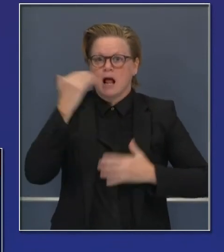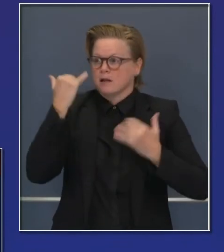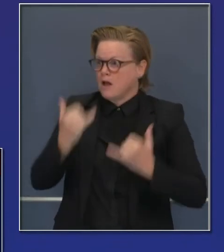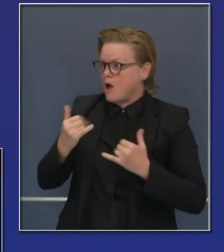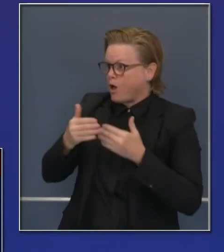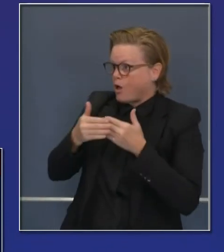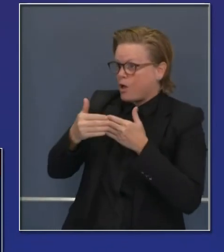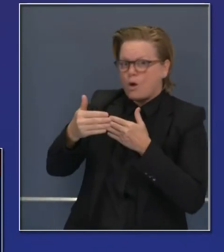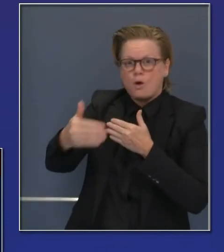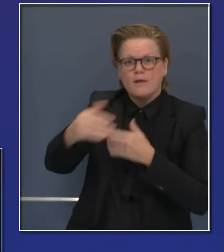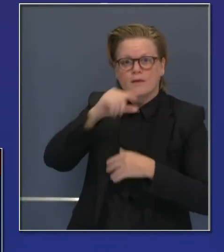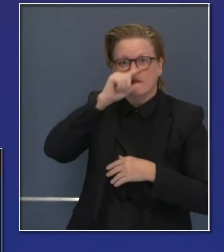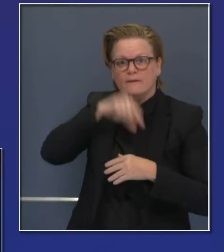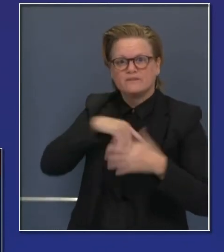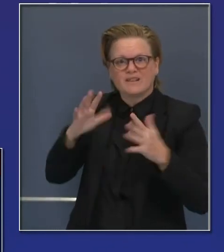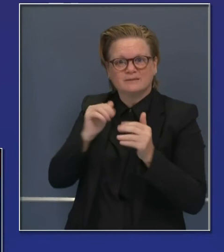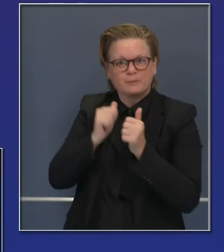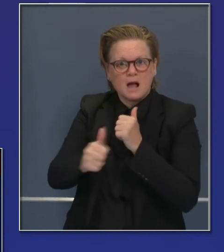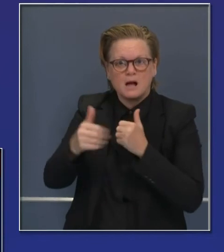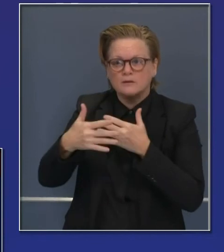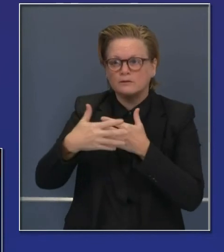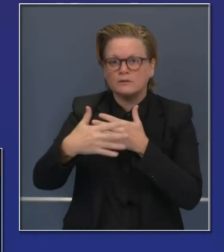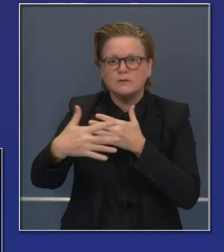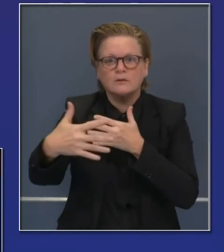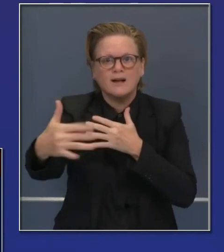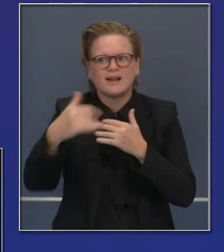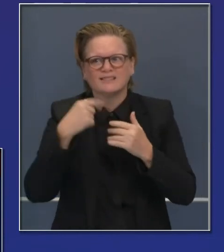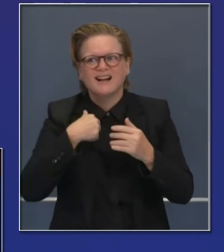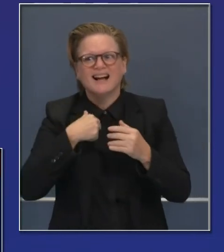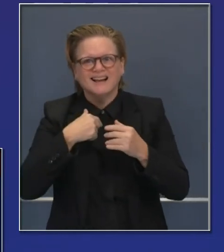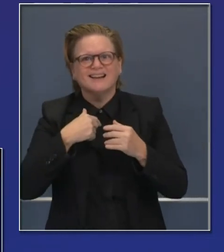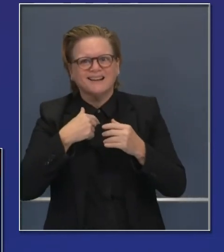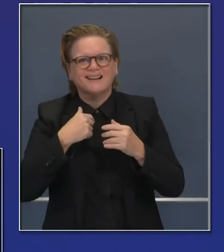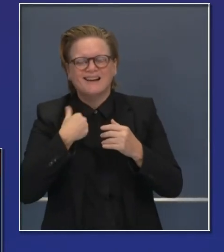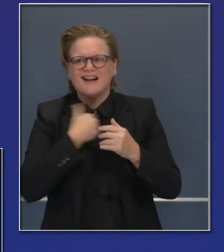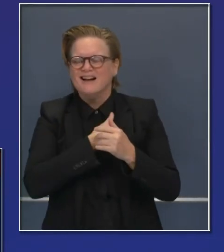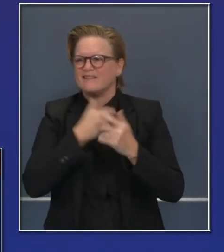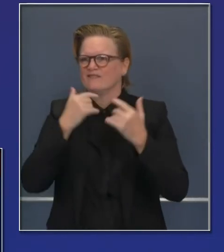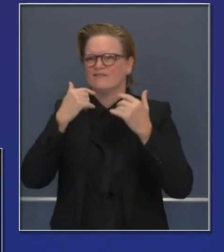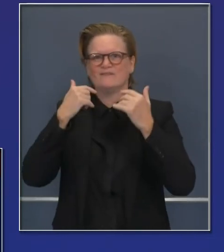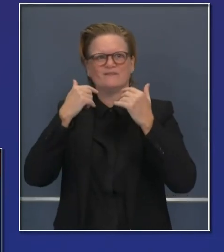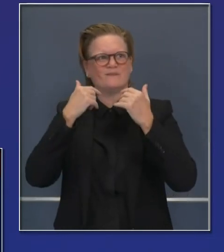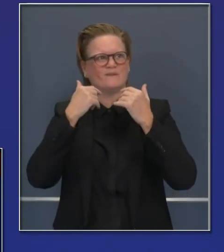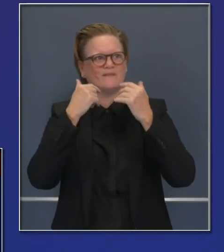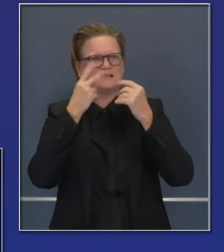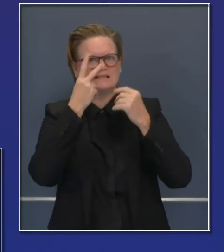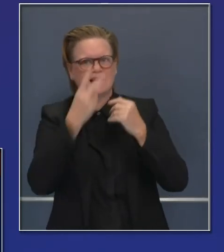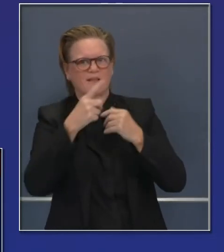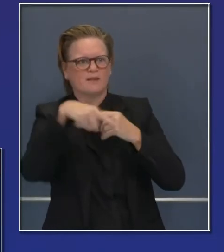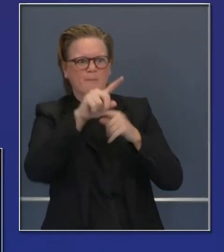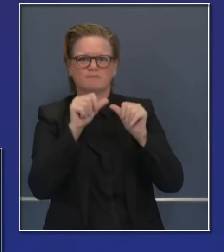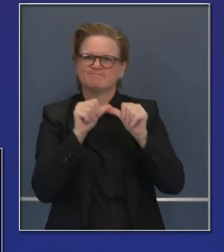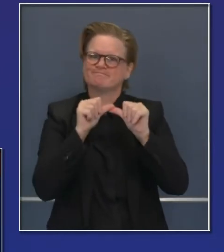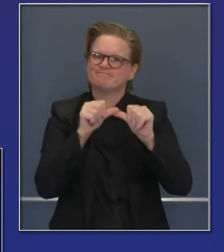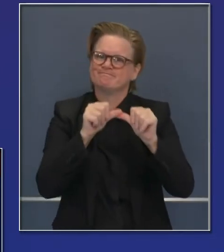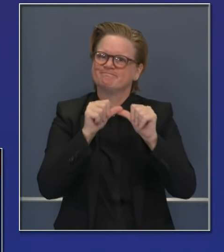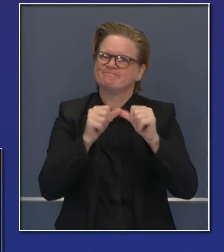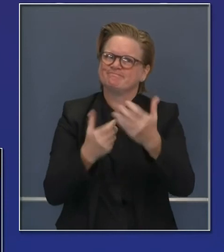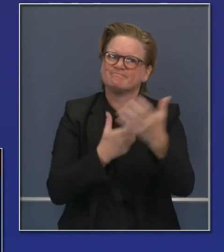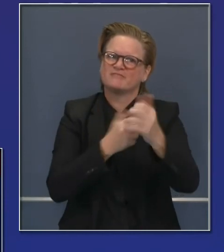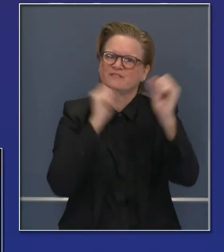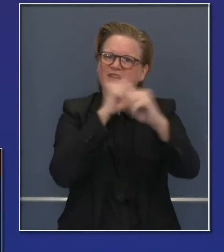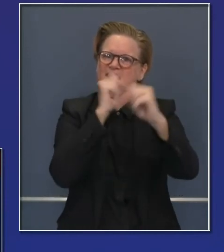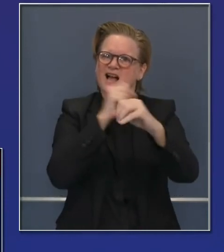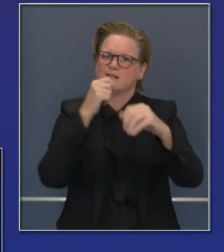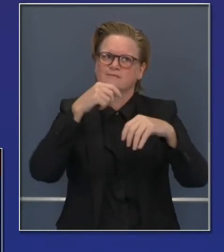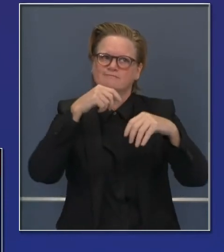CAL FIRE and all of our firefighters. Thank you. And we recognize you. And we can't say thank you enough for your